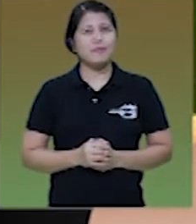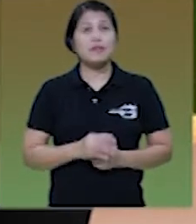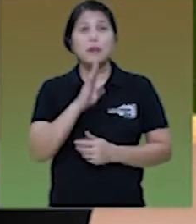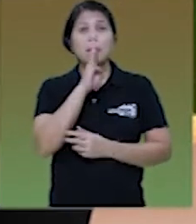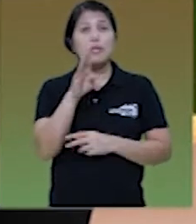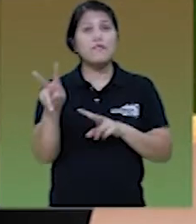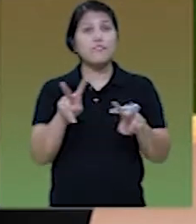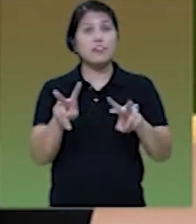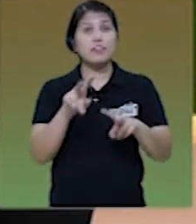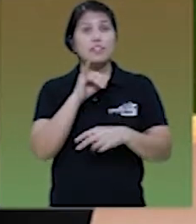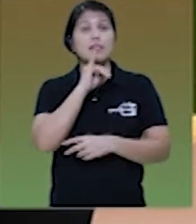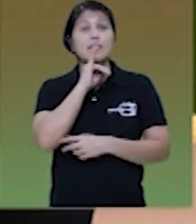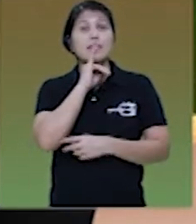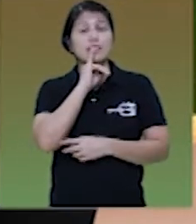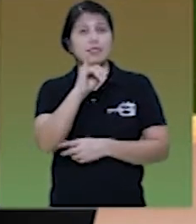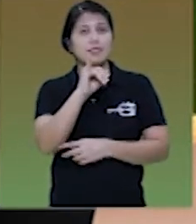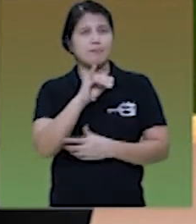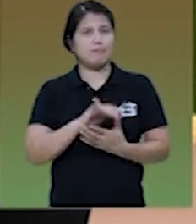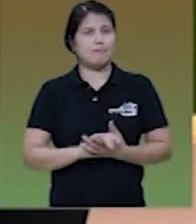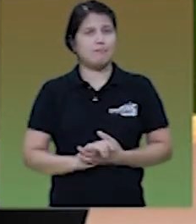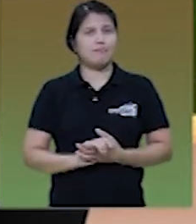The be verb is.